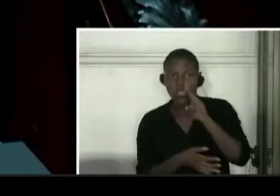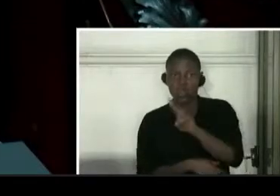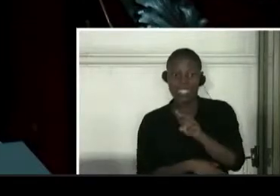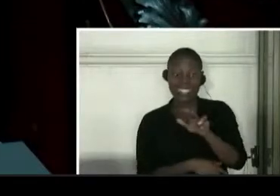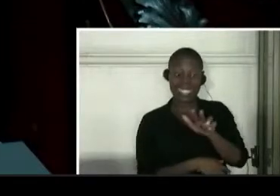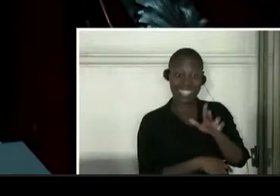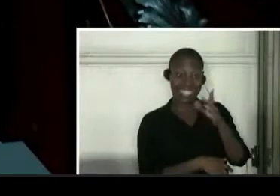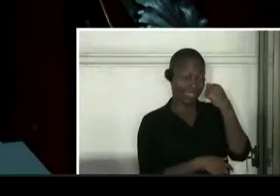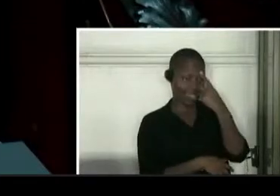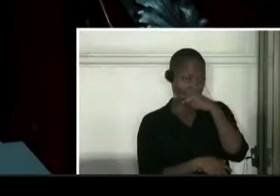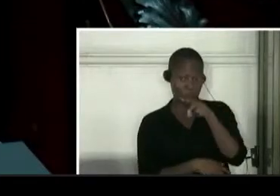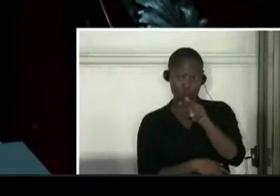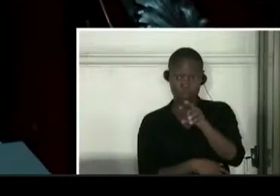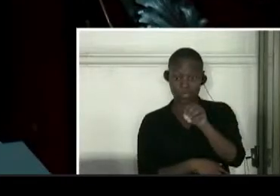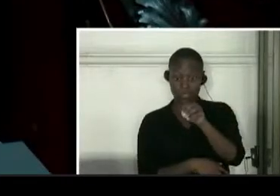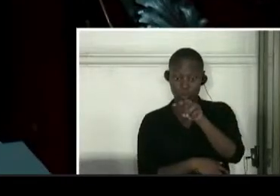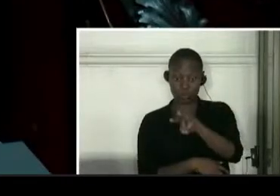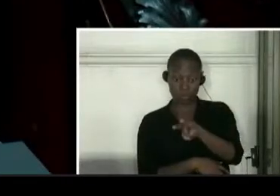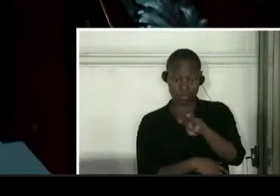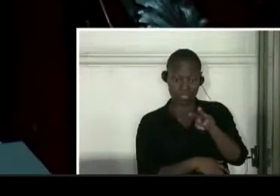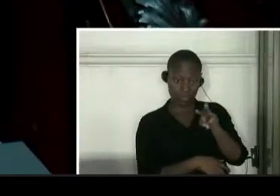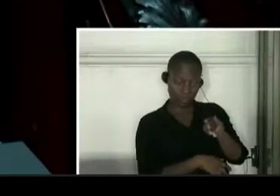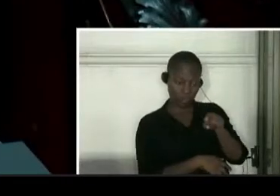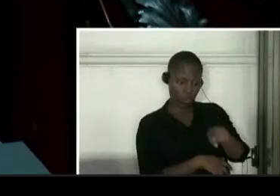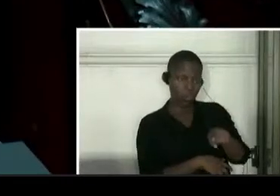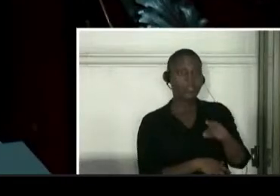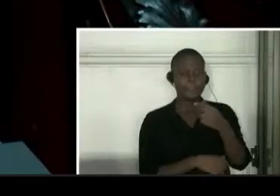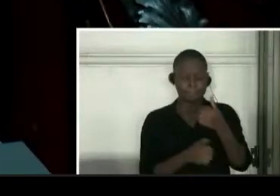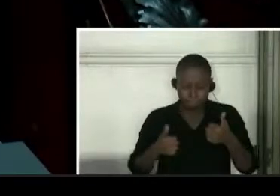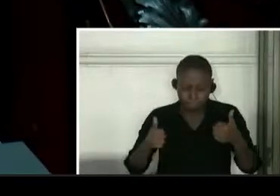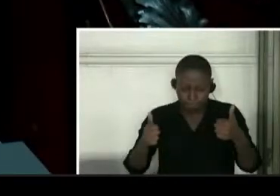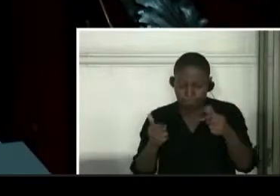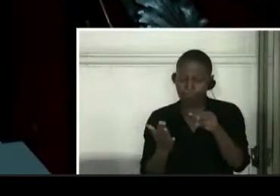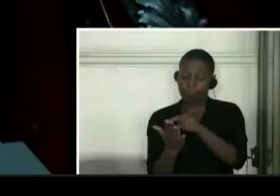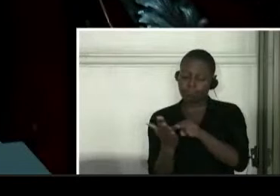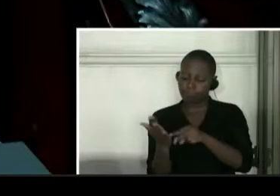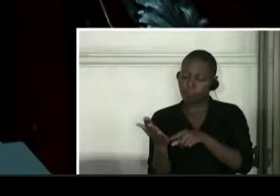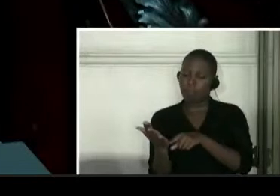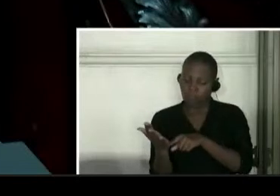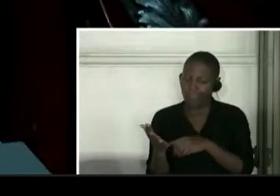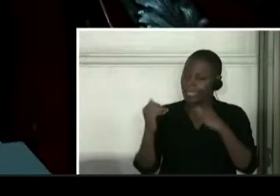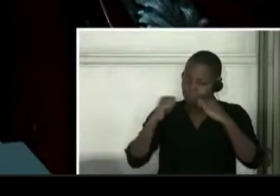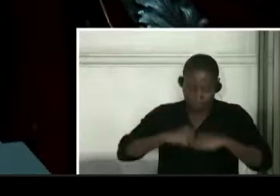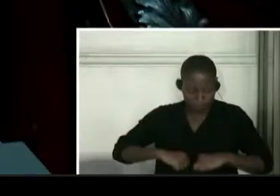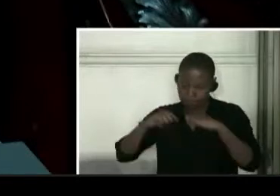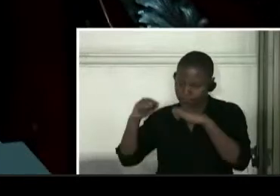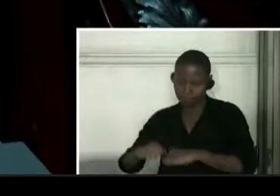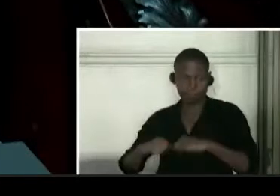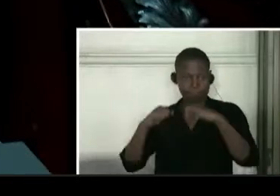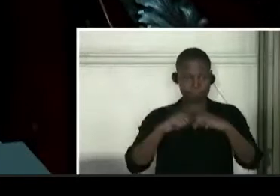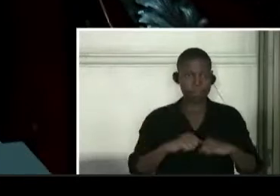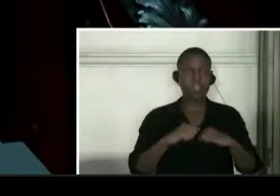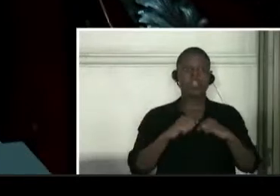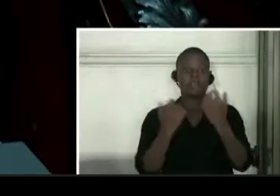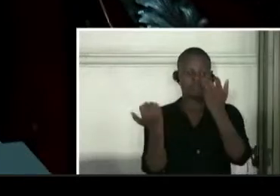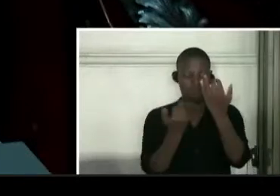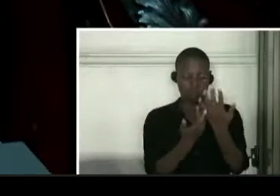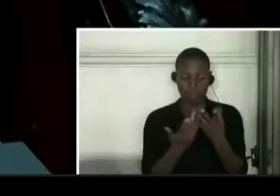of April 2022 to consider and adopt the department's 22-23 MTEF budget and